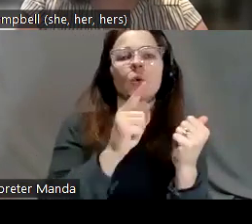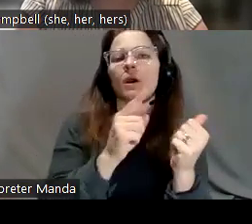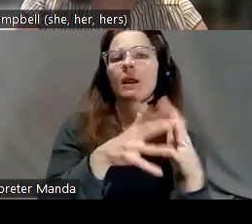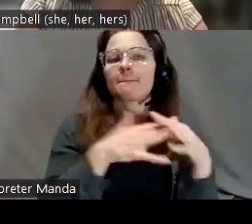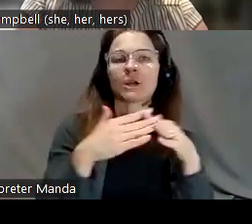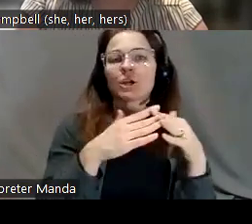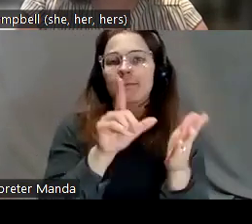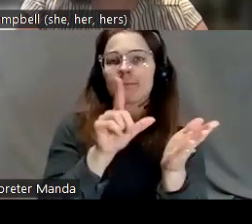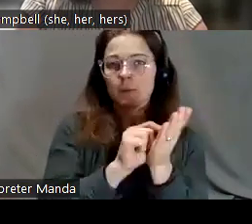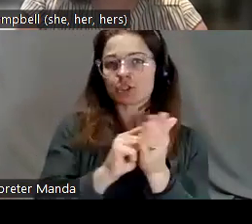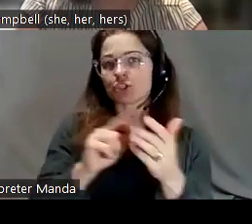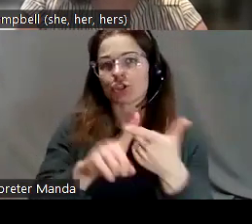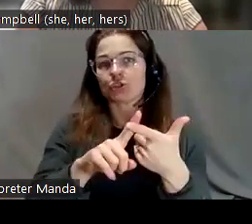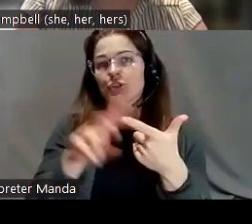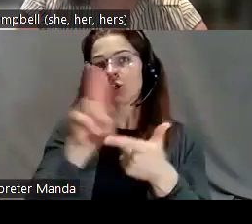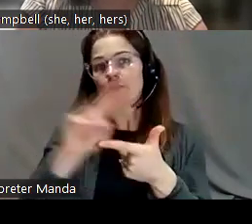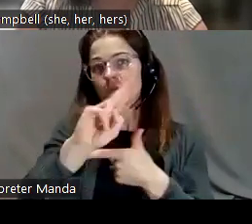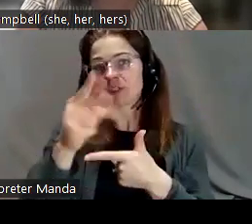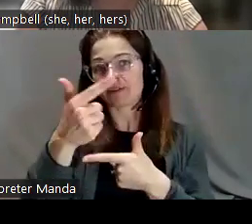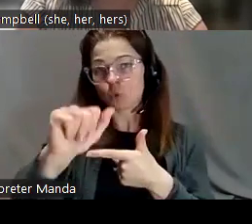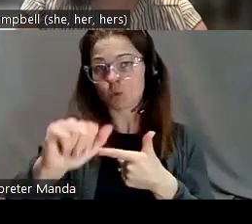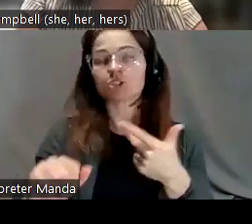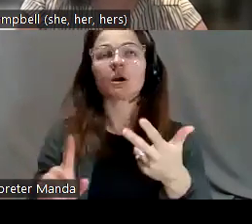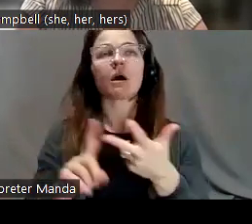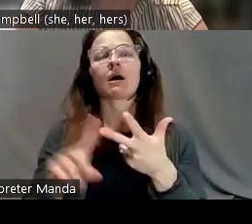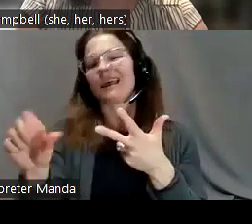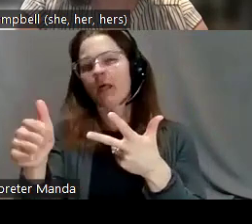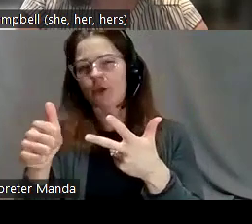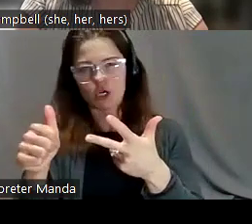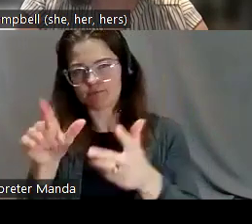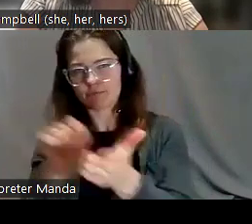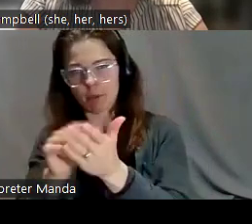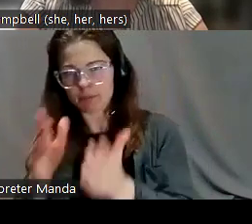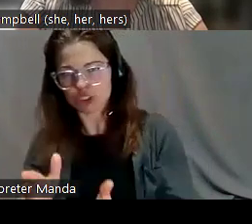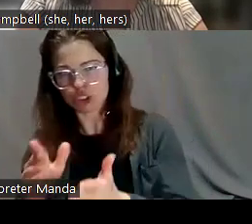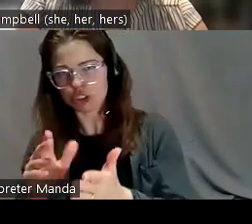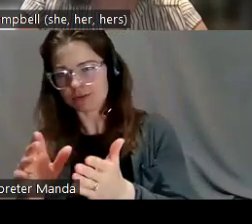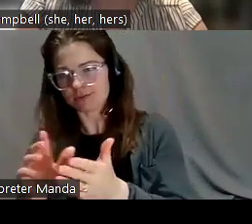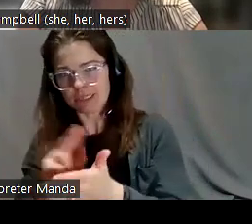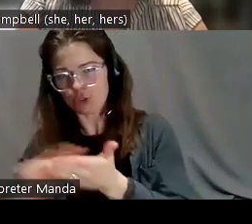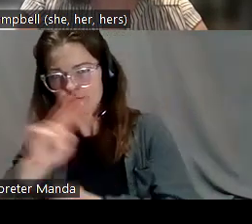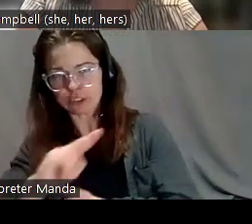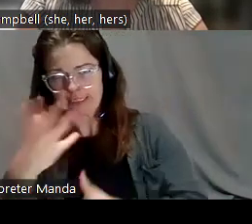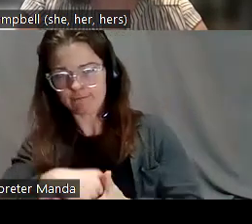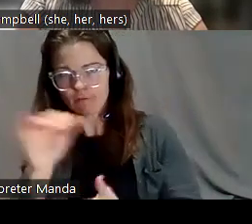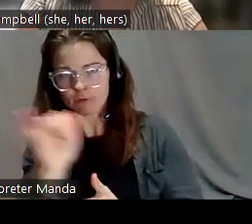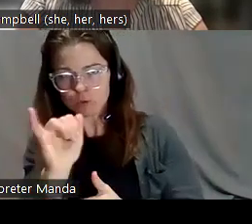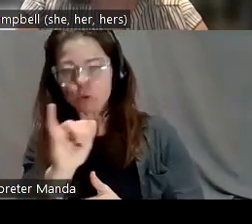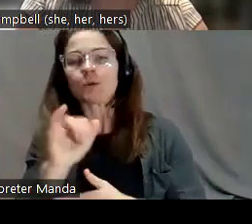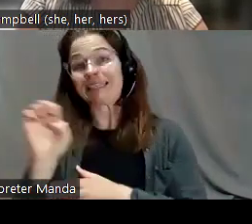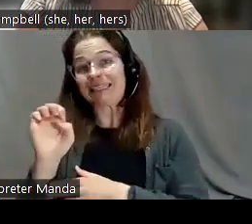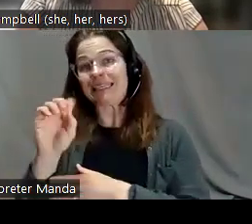the University of Georgia, as well as a few other affiliate publishers and affiliate universities putting in e-texts that